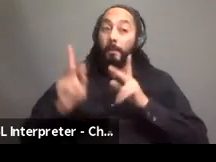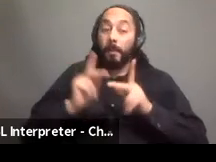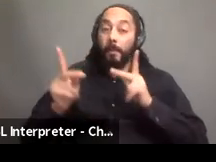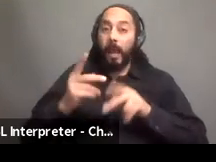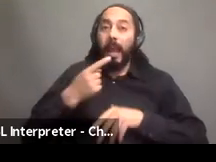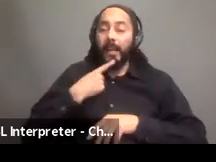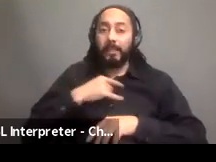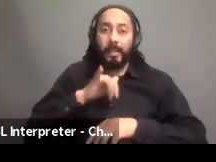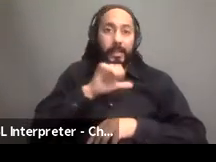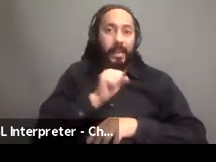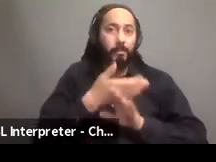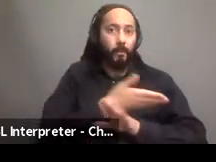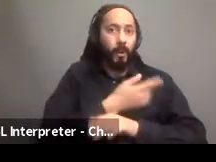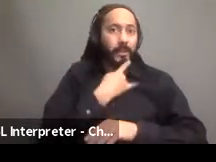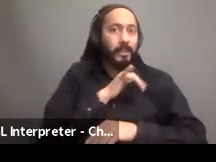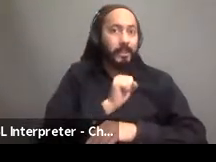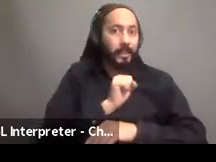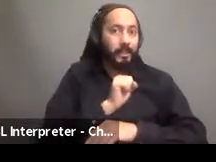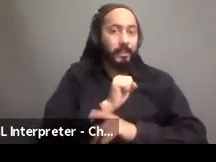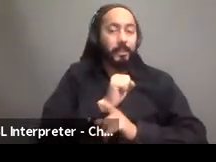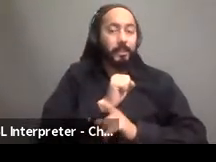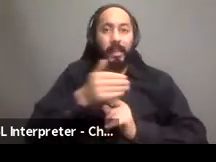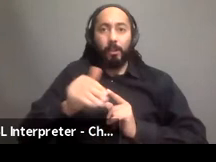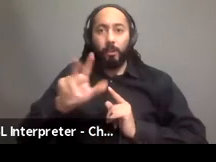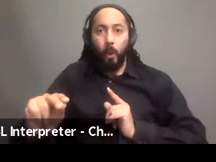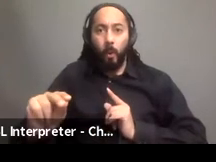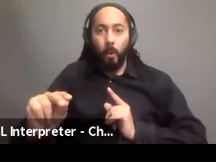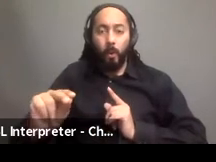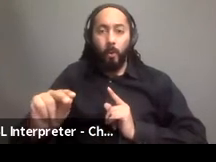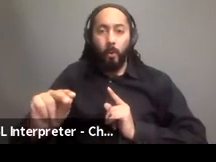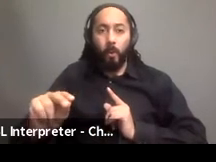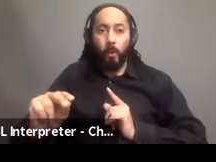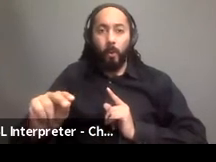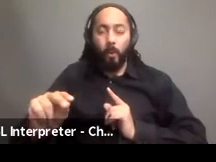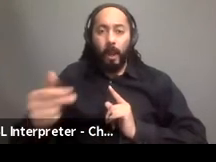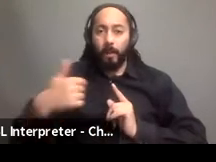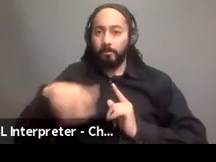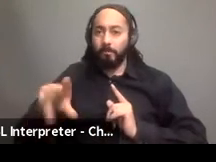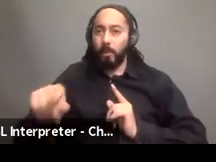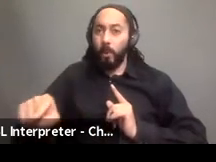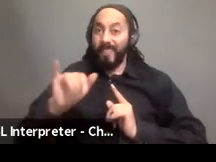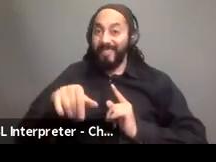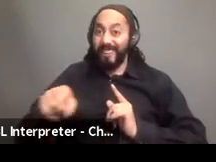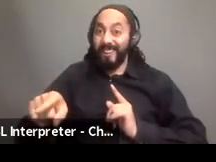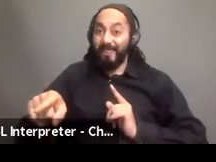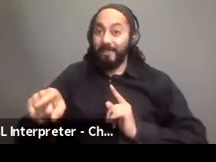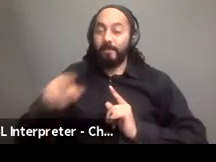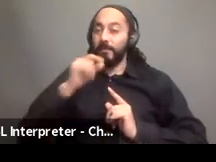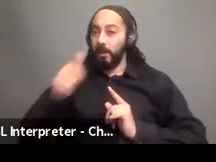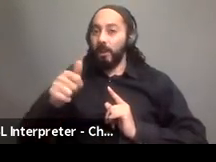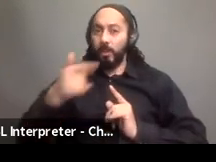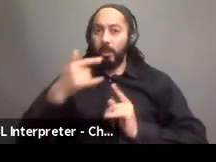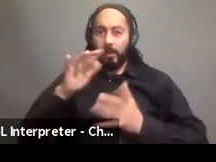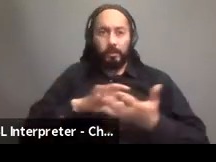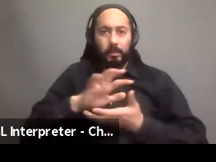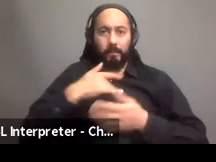this thing, and that might come up, but when it got to something else, I wasn't okay with that. So that might make folks feel